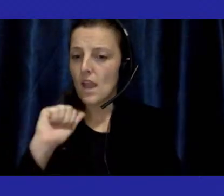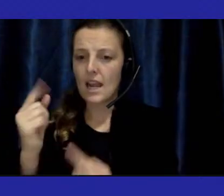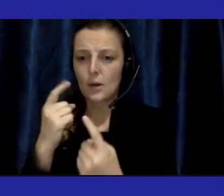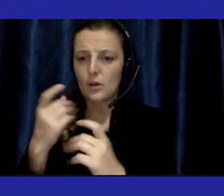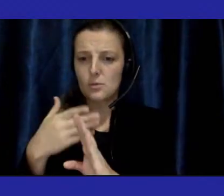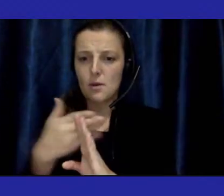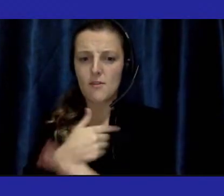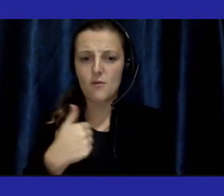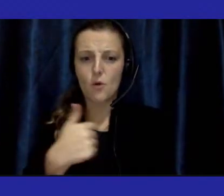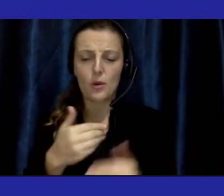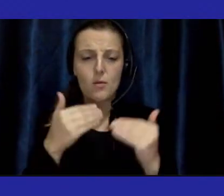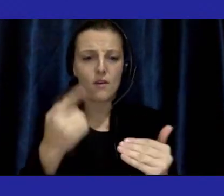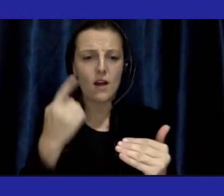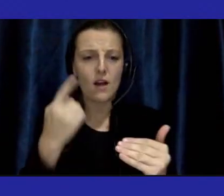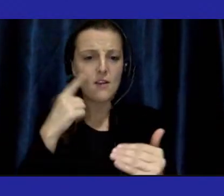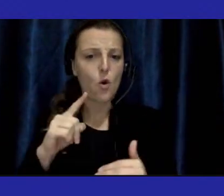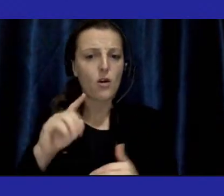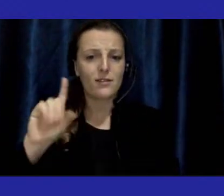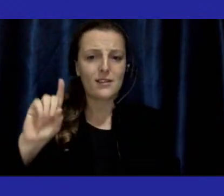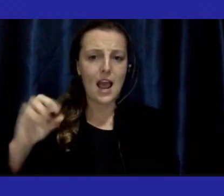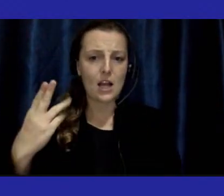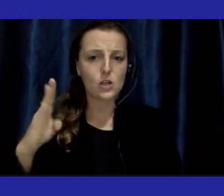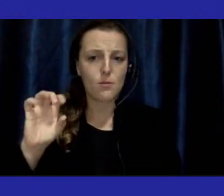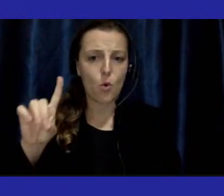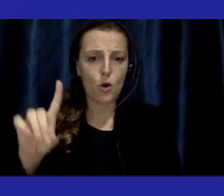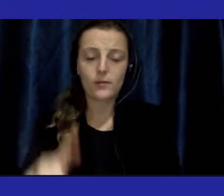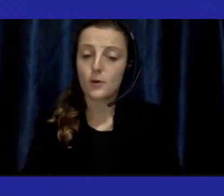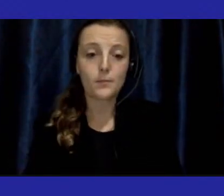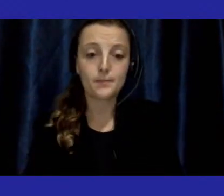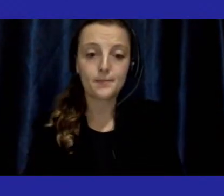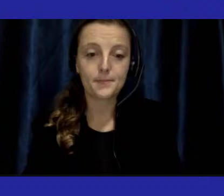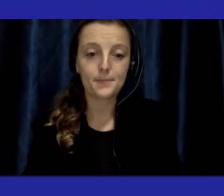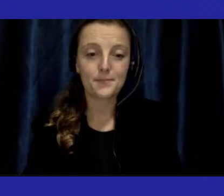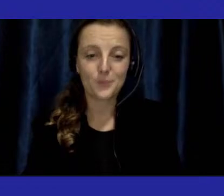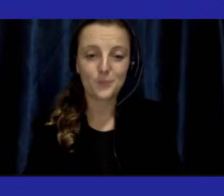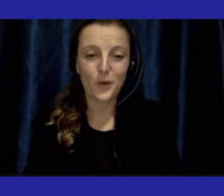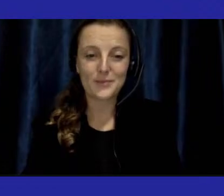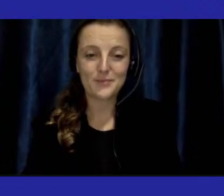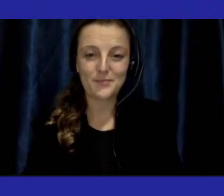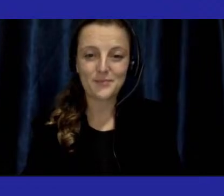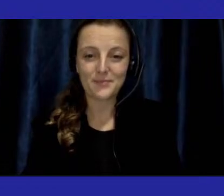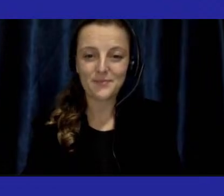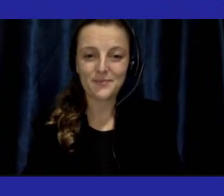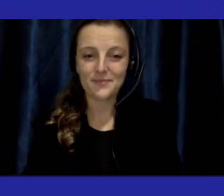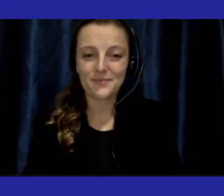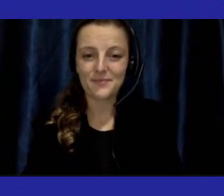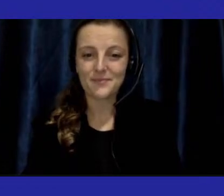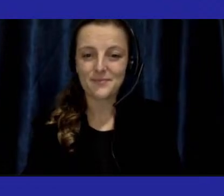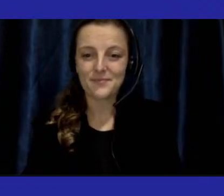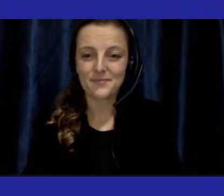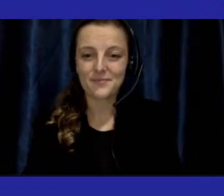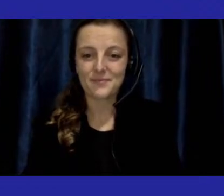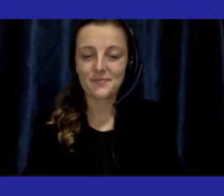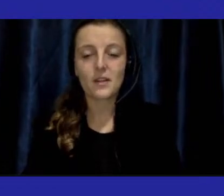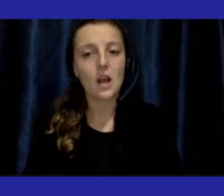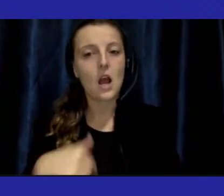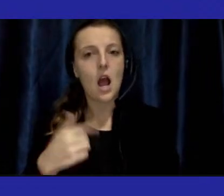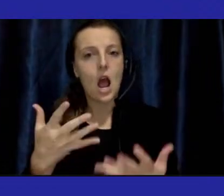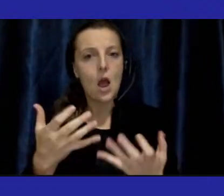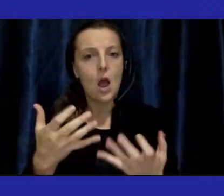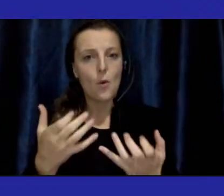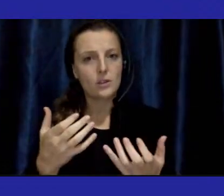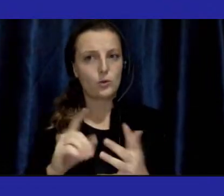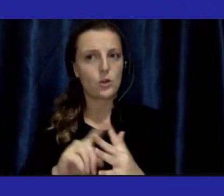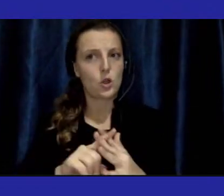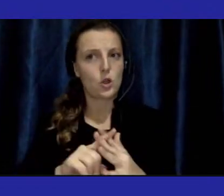members? Thank you. Thank you. Thank you. I'll just preface this by saying this is for